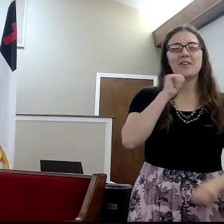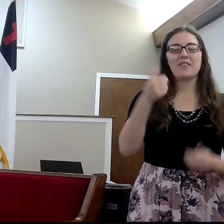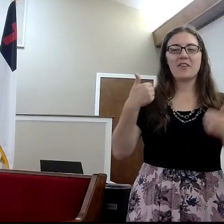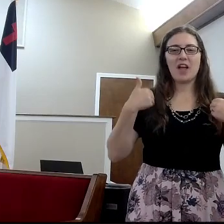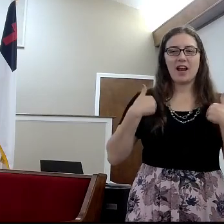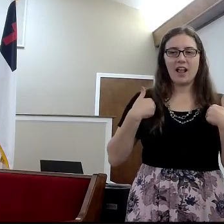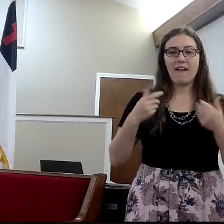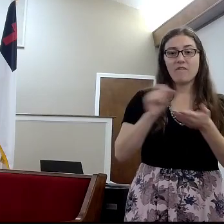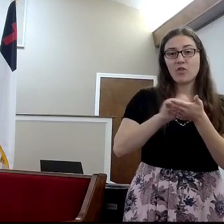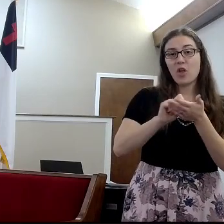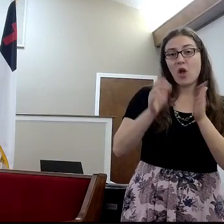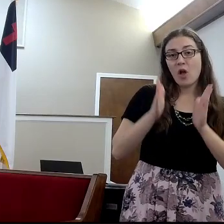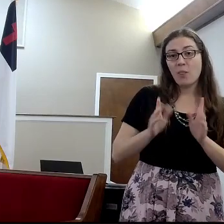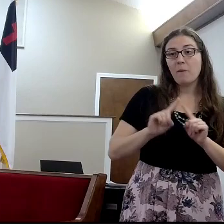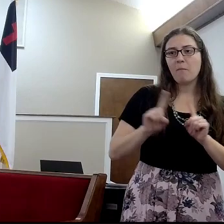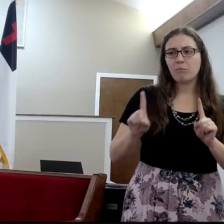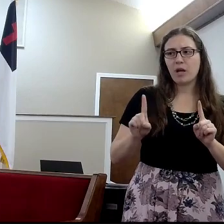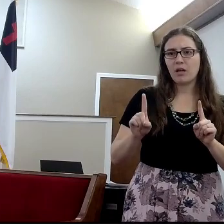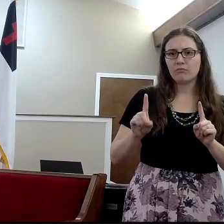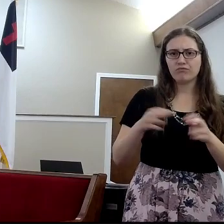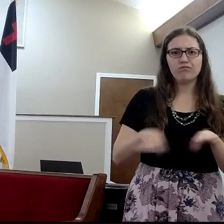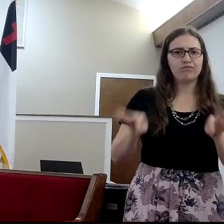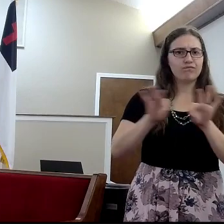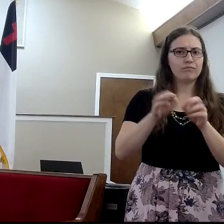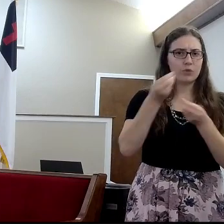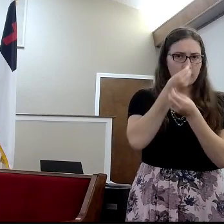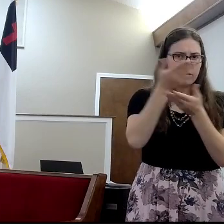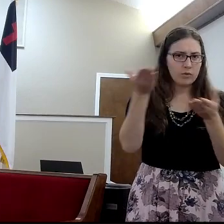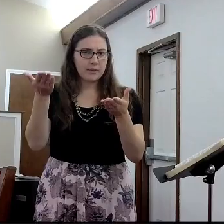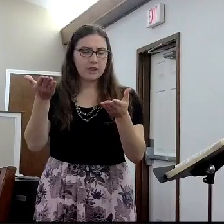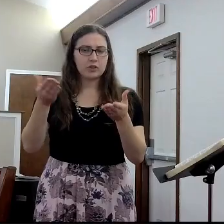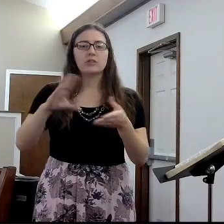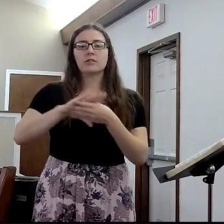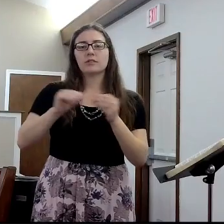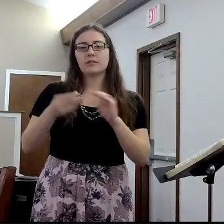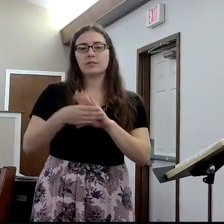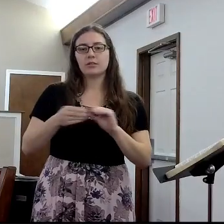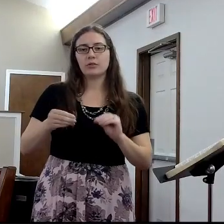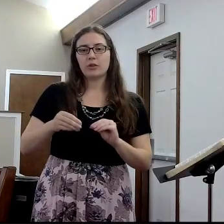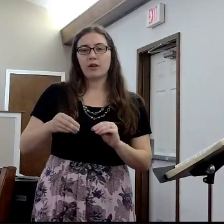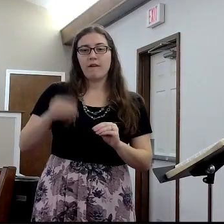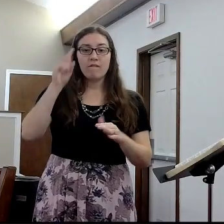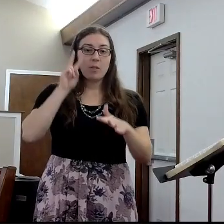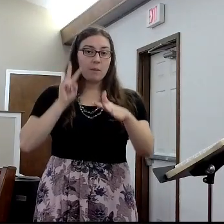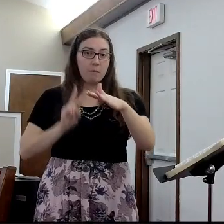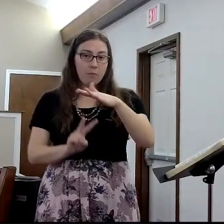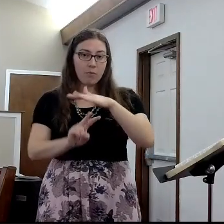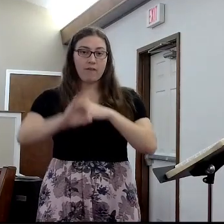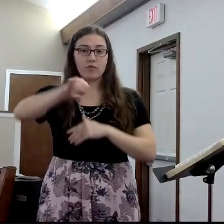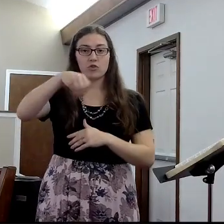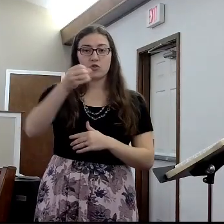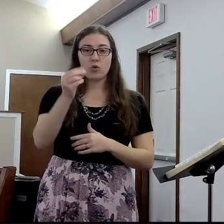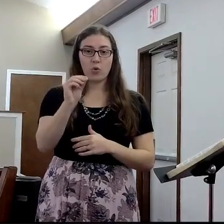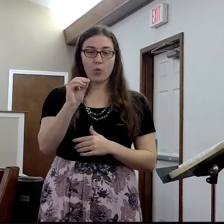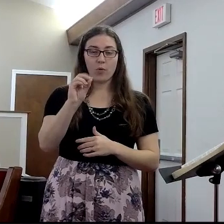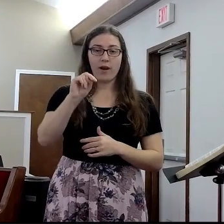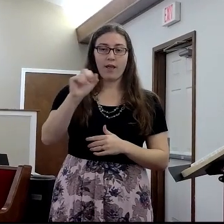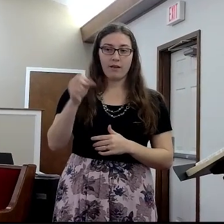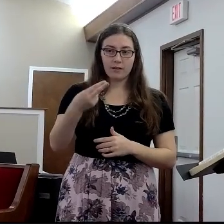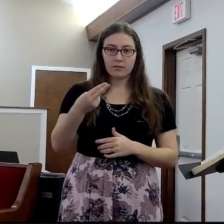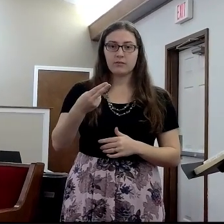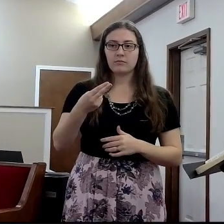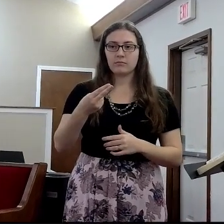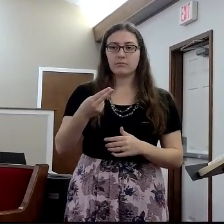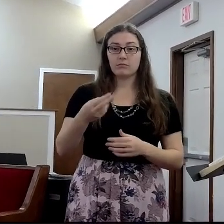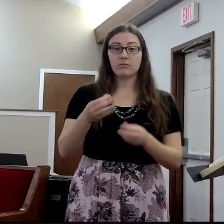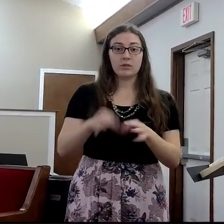well. And again, I don't have the author, but it is very applicable, so I will read it. And it says, "The story of the prophet Jonah reveals